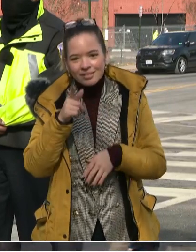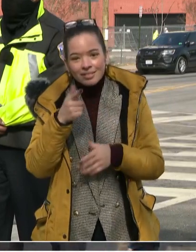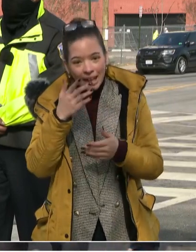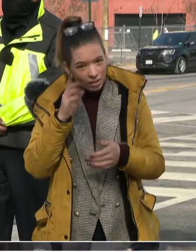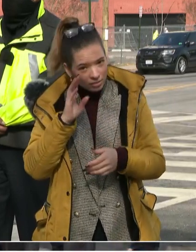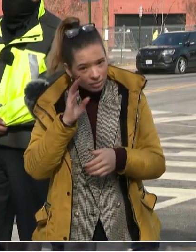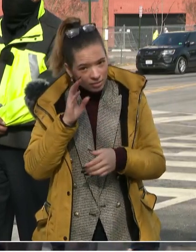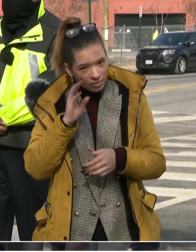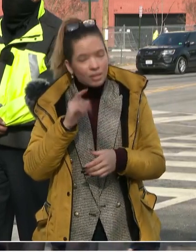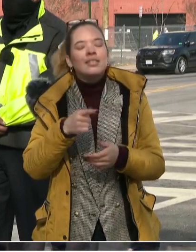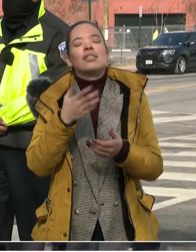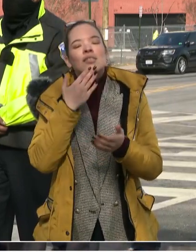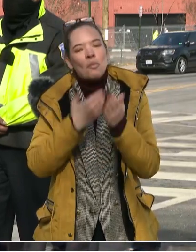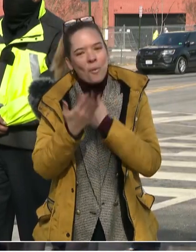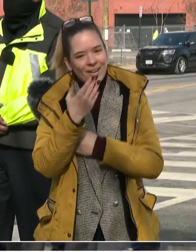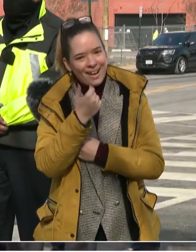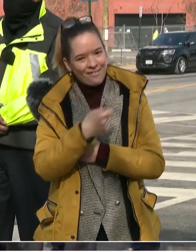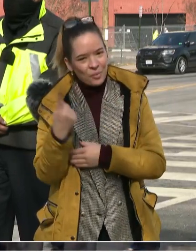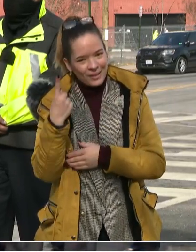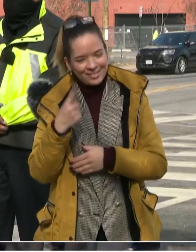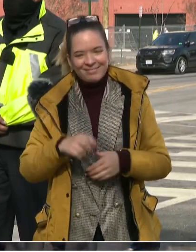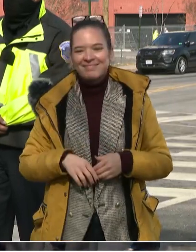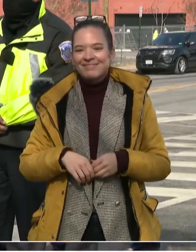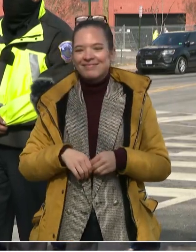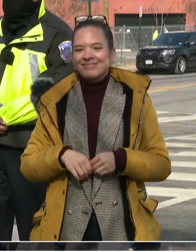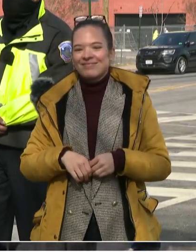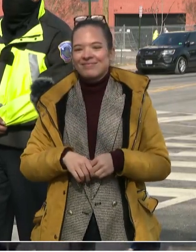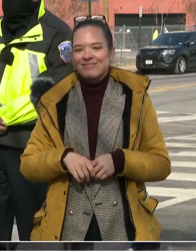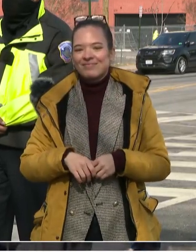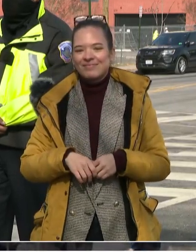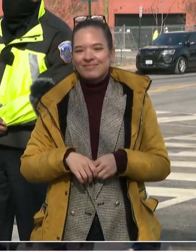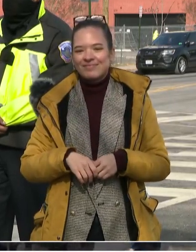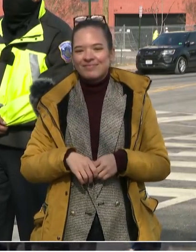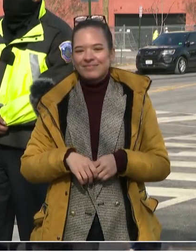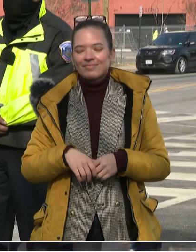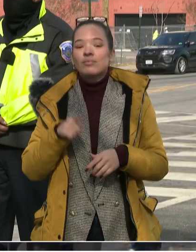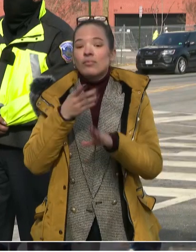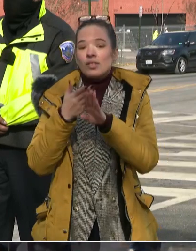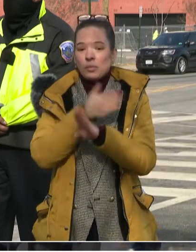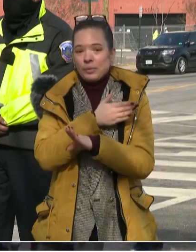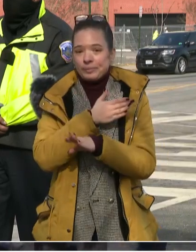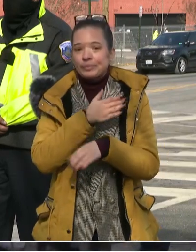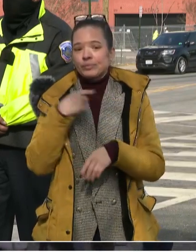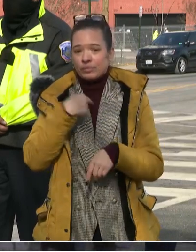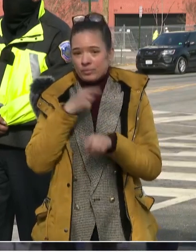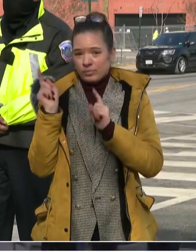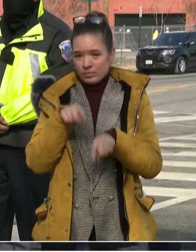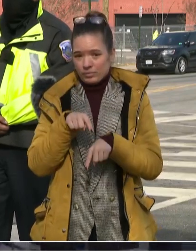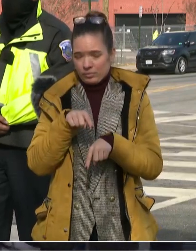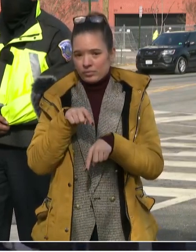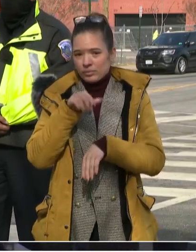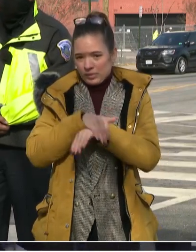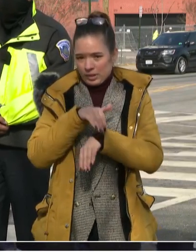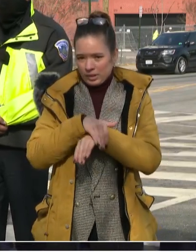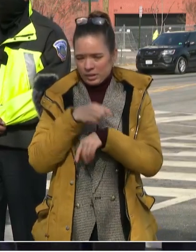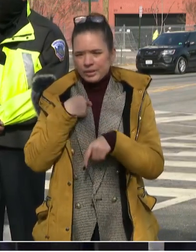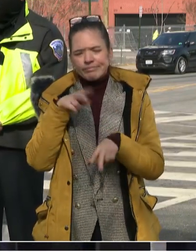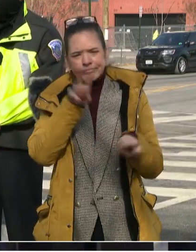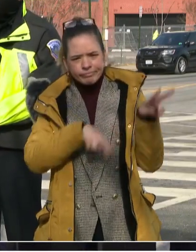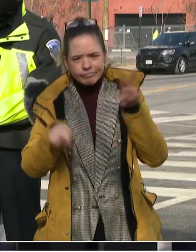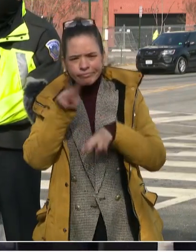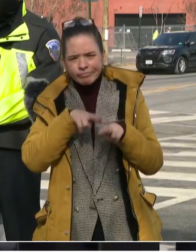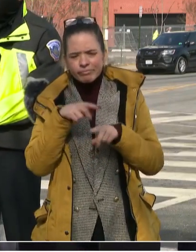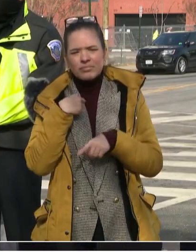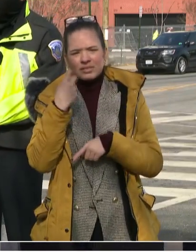You know, this morning before coming out here, I was really kind of reflecting on the issue that we're dealing with, and I've been talking with